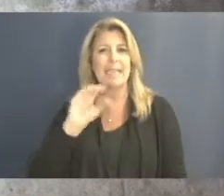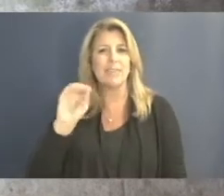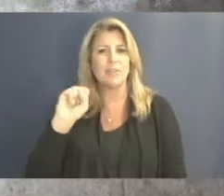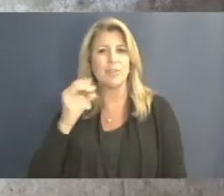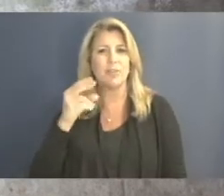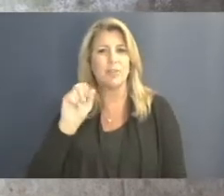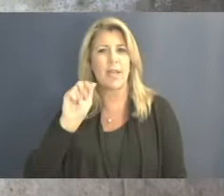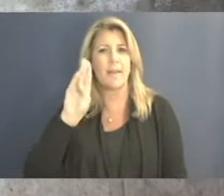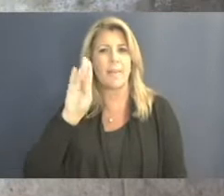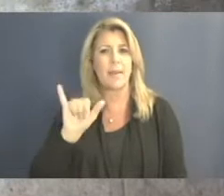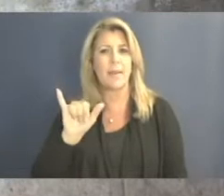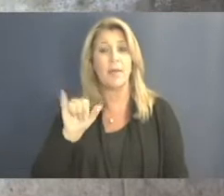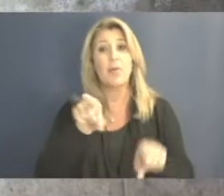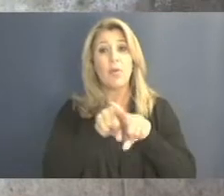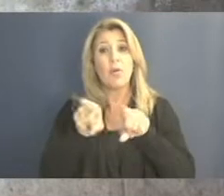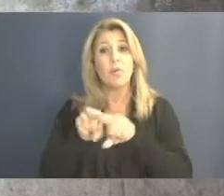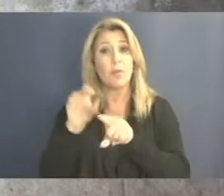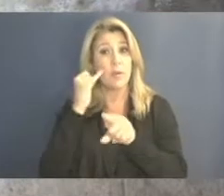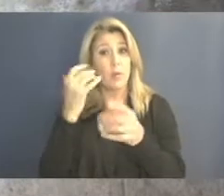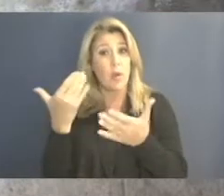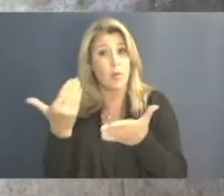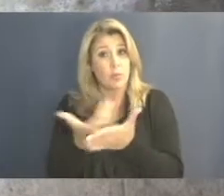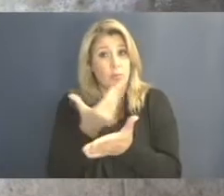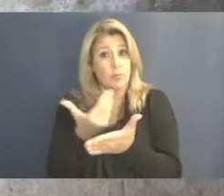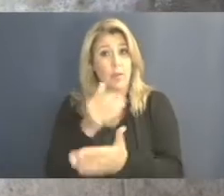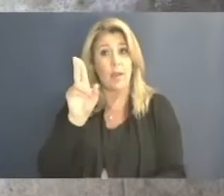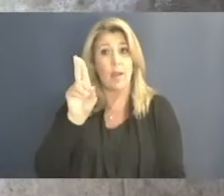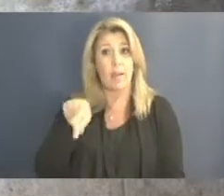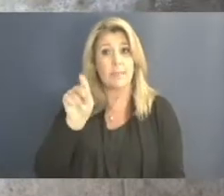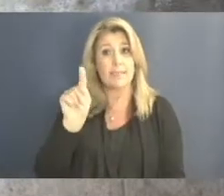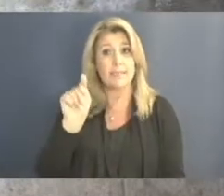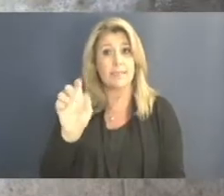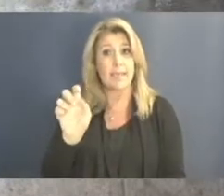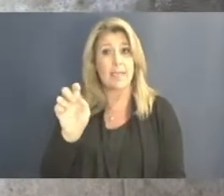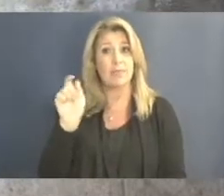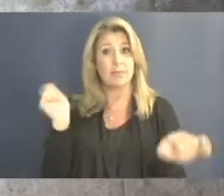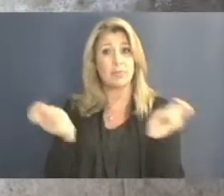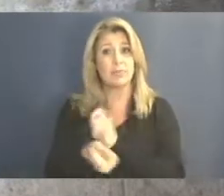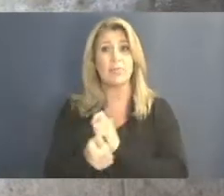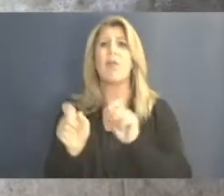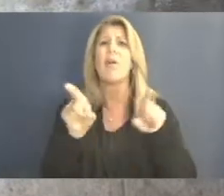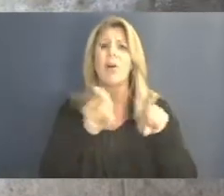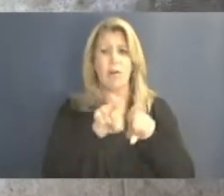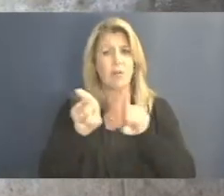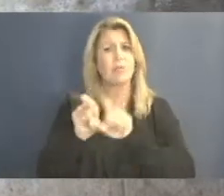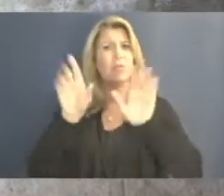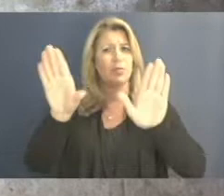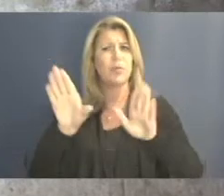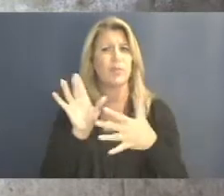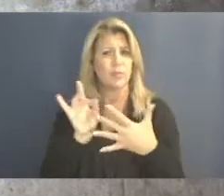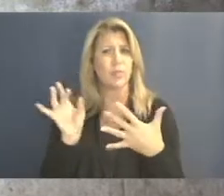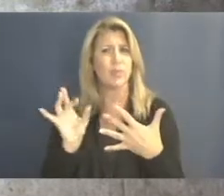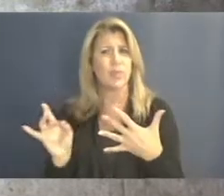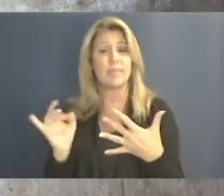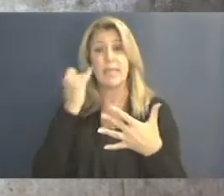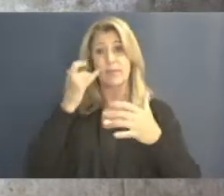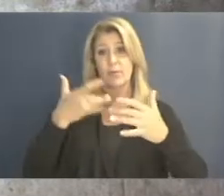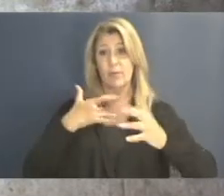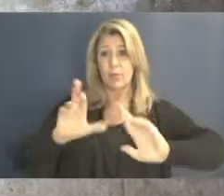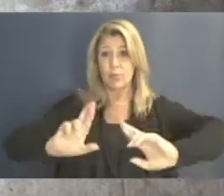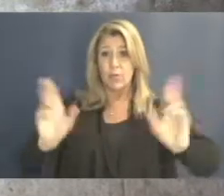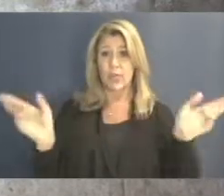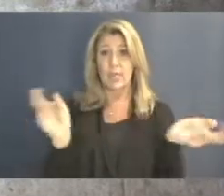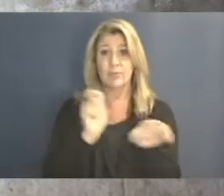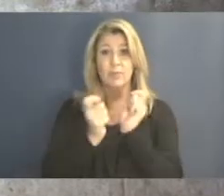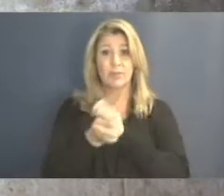look. But if you're after a modern and updated look, chalk paint is a great choice too. Are you